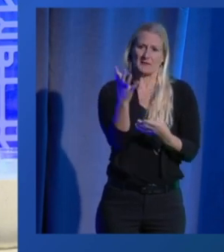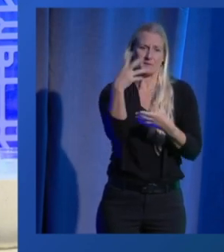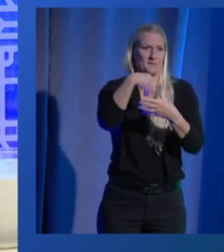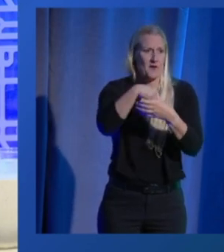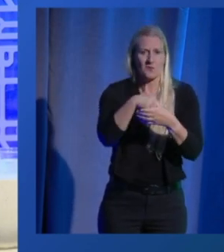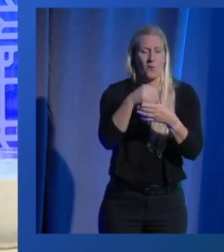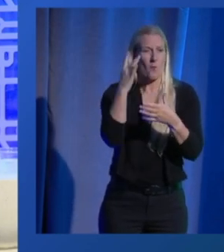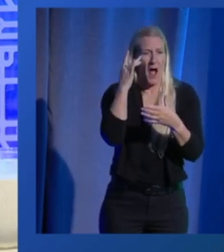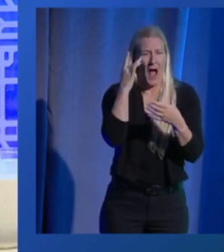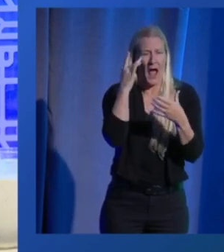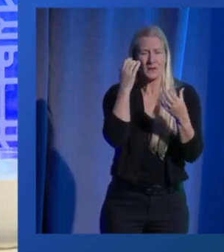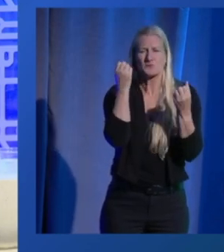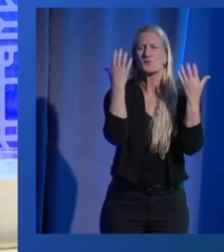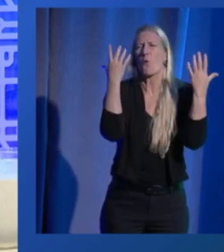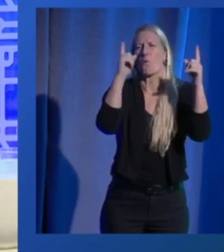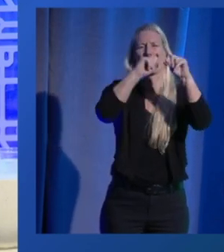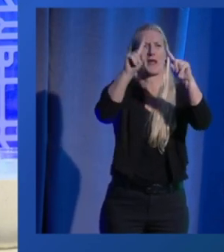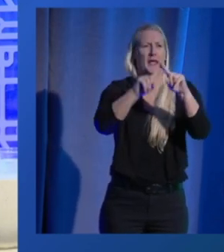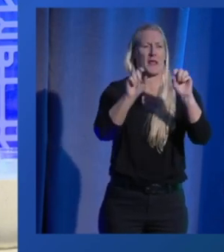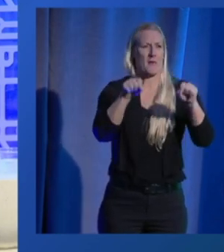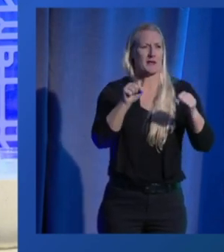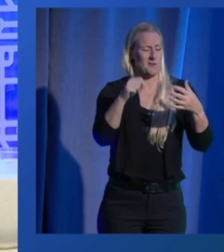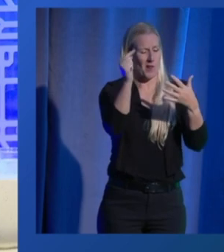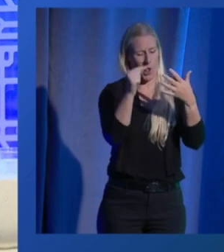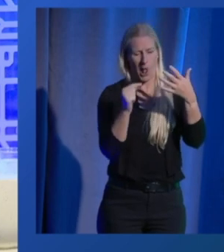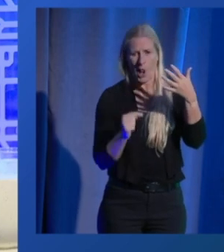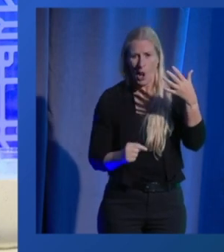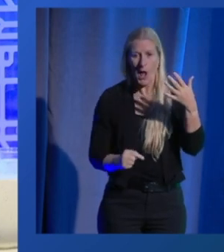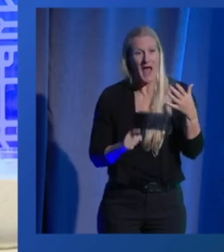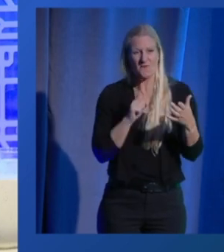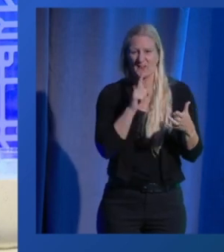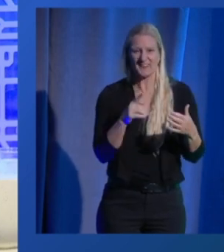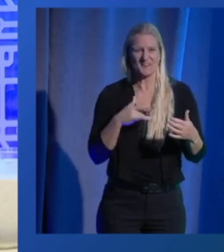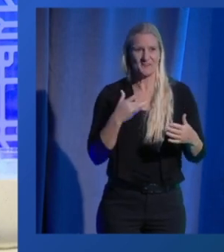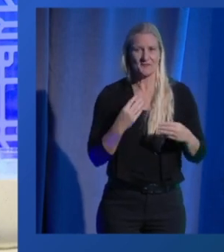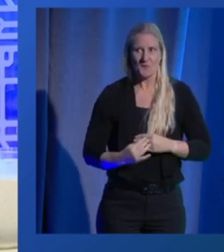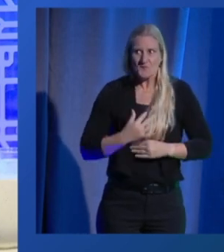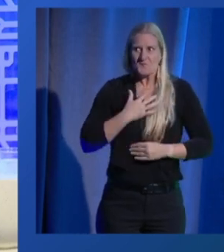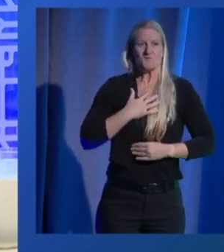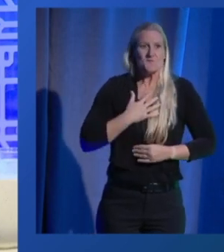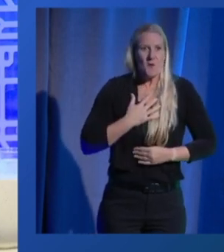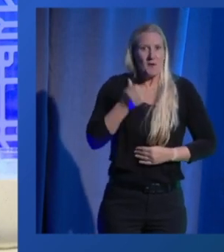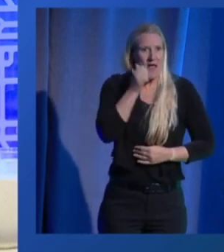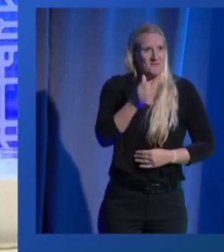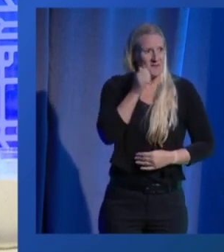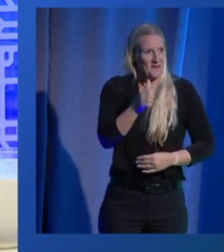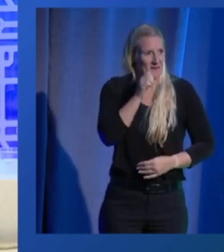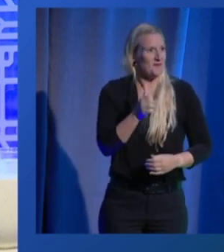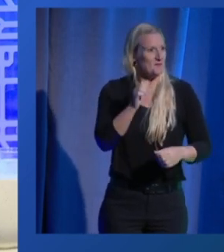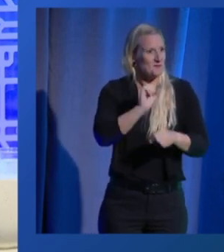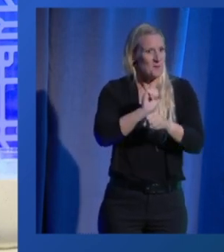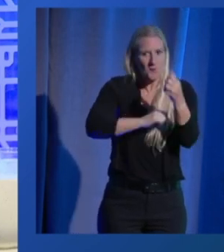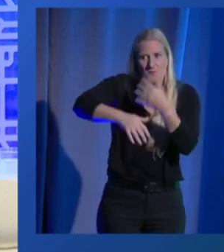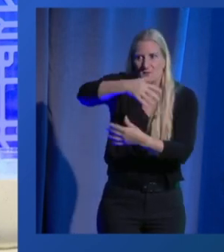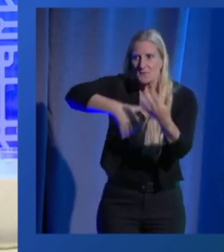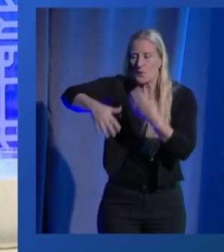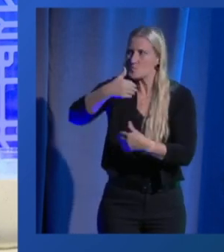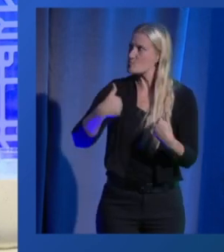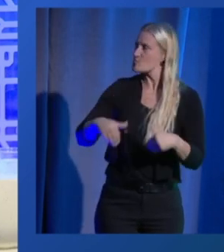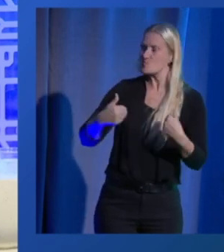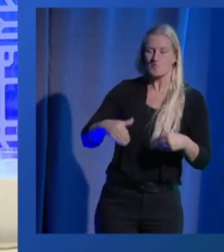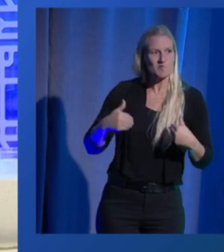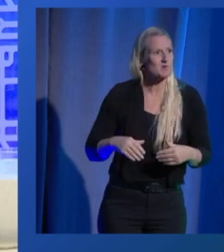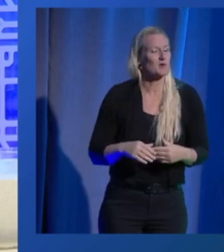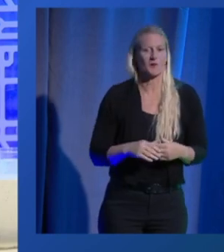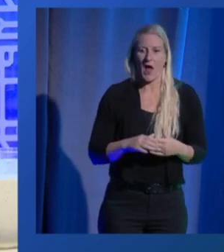enthusiastic uh it's it's infectious when you get to work around these people every day um so I think the future is bright I think that uh this is